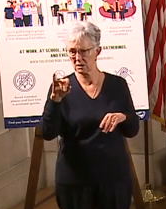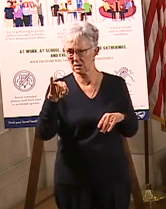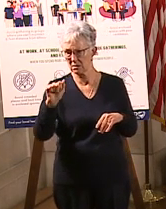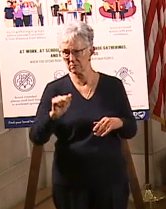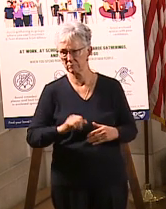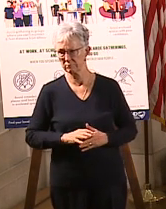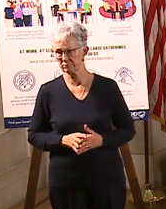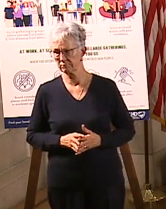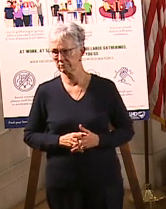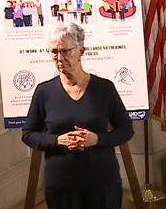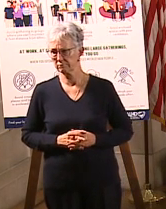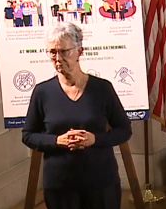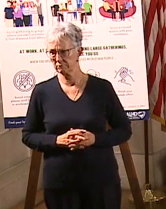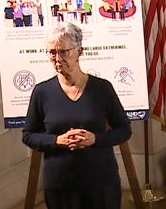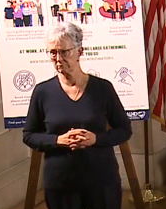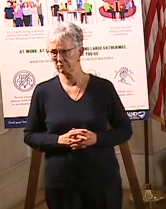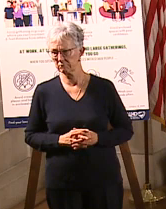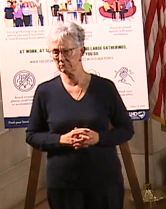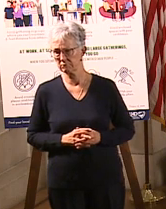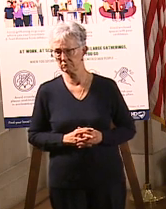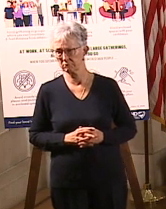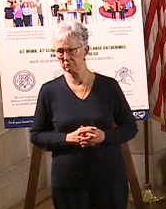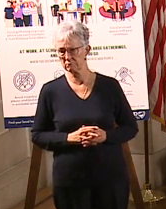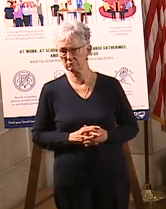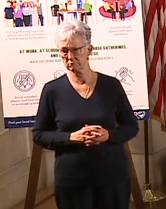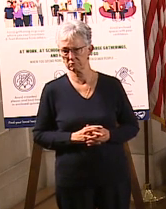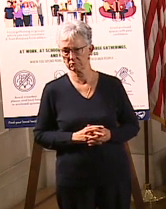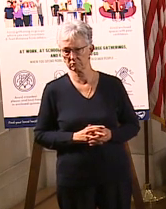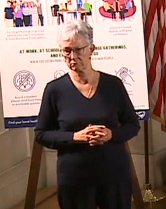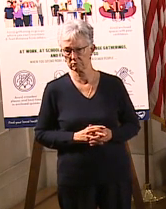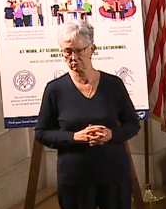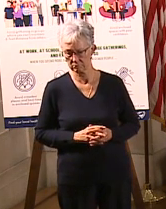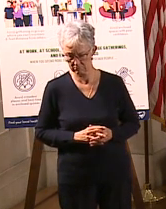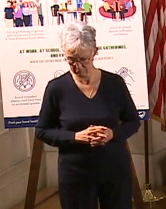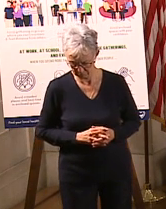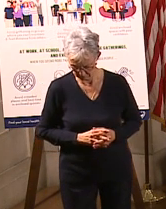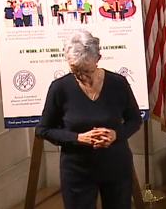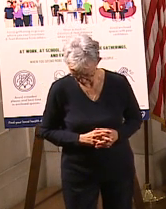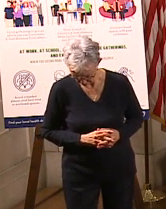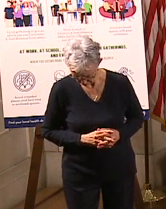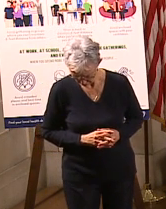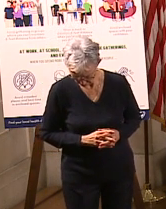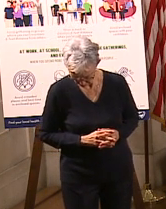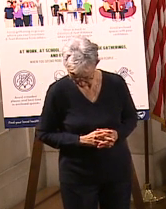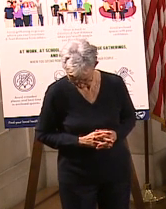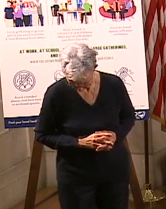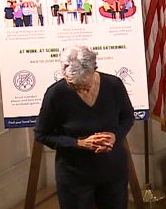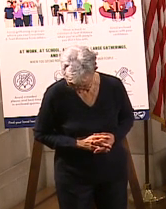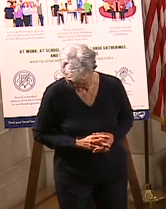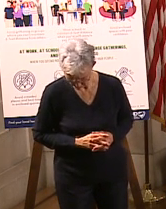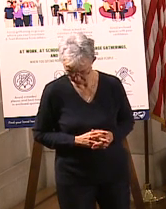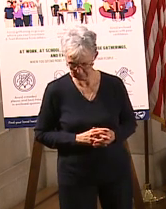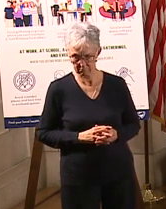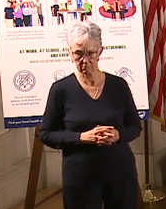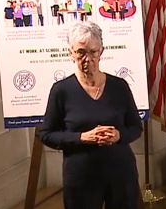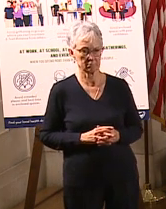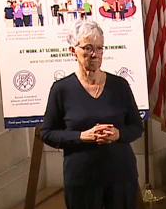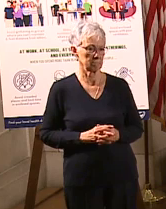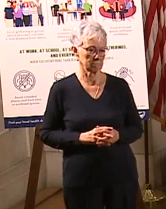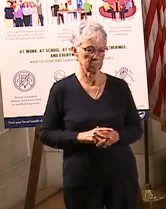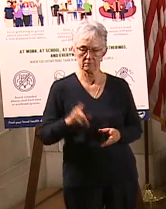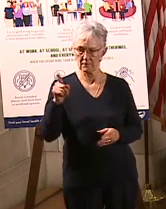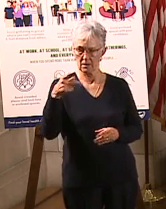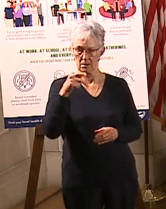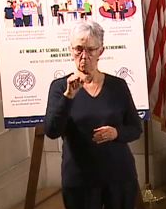possible location of Space Force headquarters in Iowa? Would that money come from the cash reserve or elsewhere, and will that hinder property tax relief?